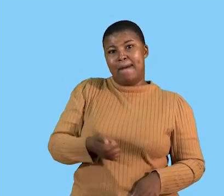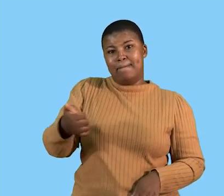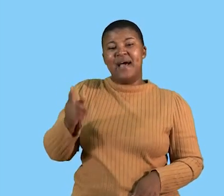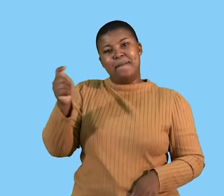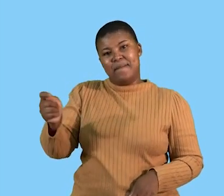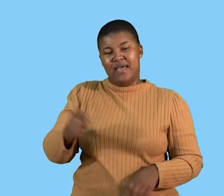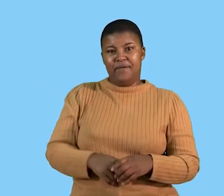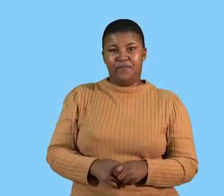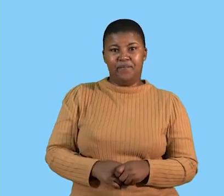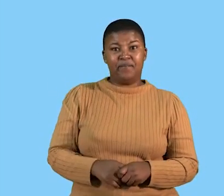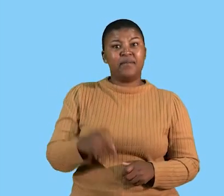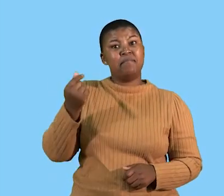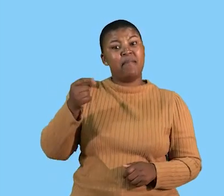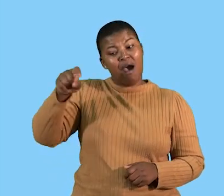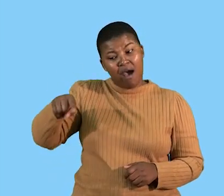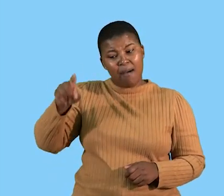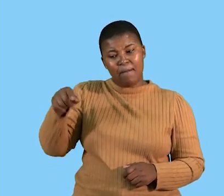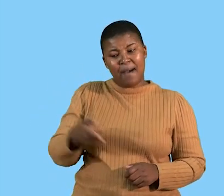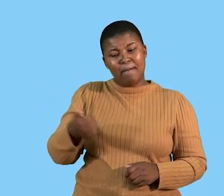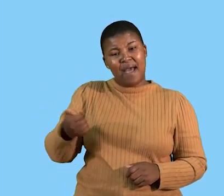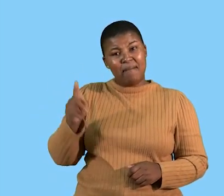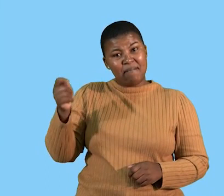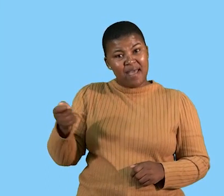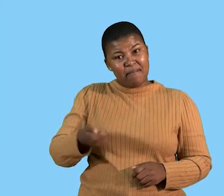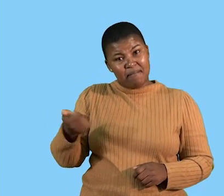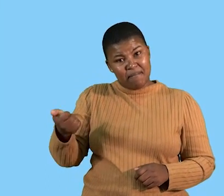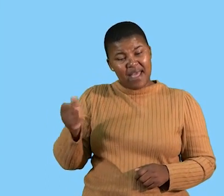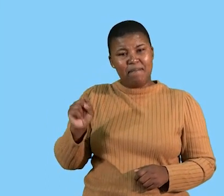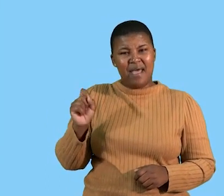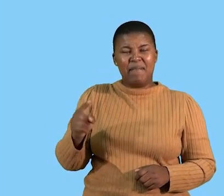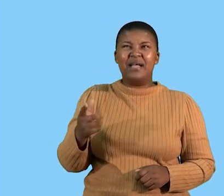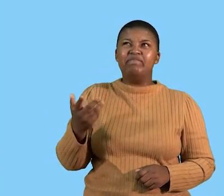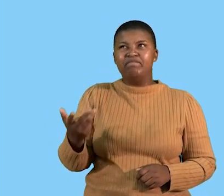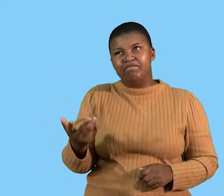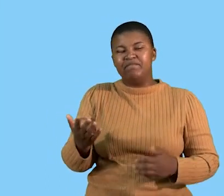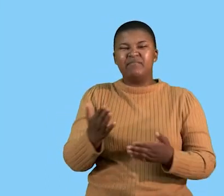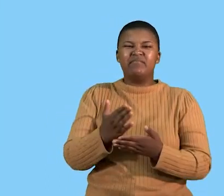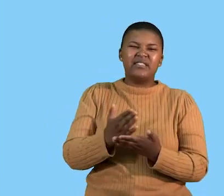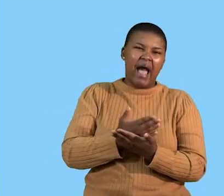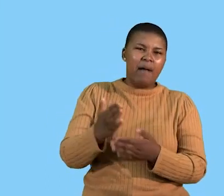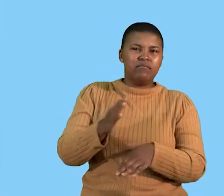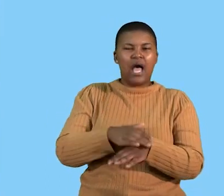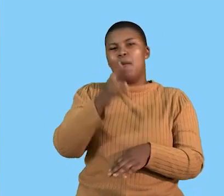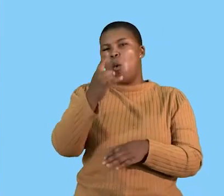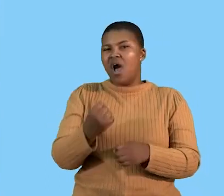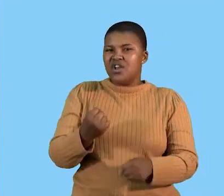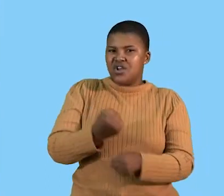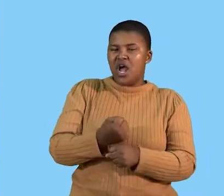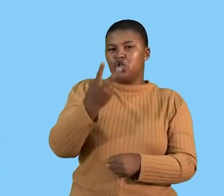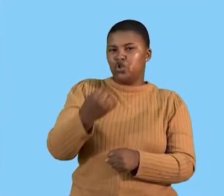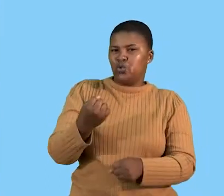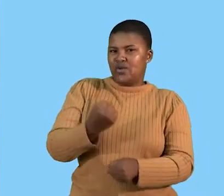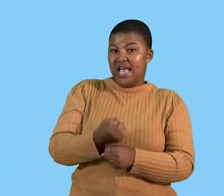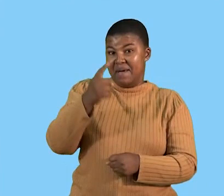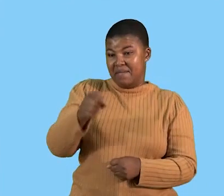back. And because this money needs to be paid back, and usually we pay it back in a certain period of time, maybe a year